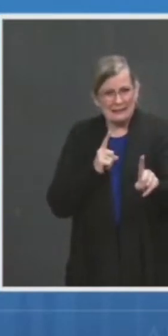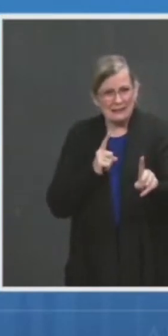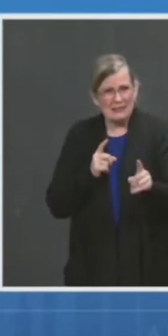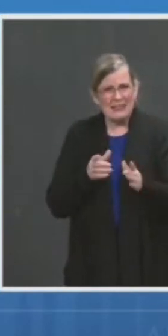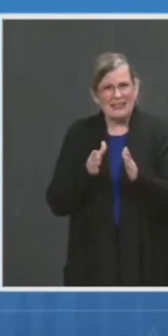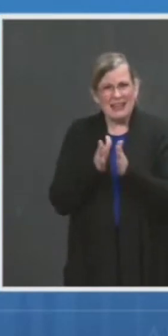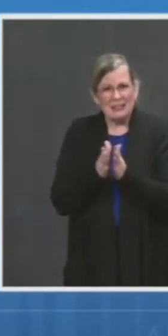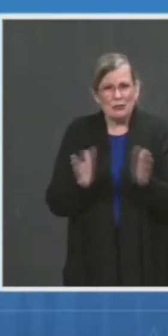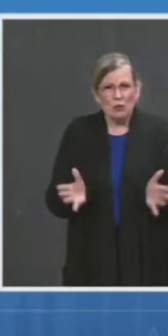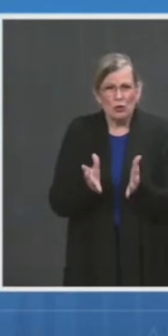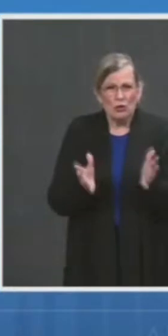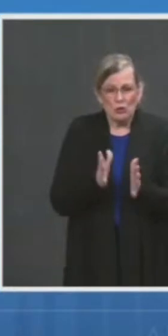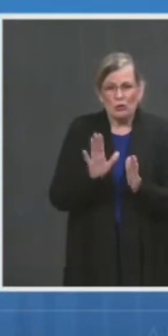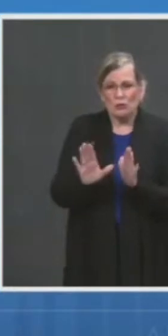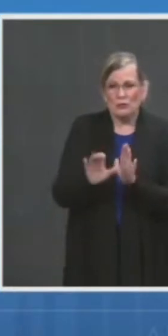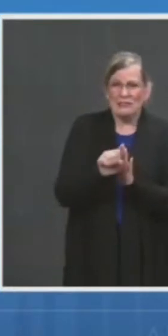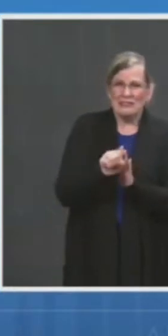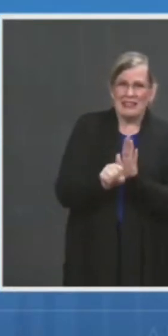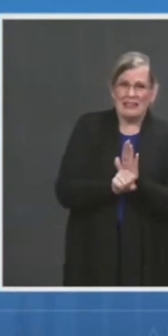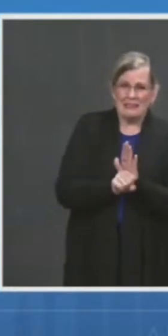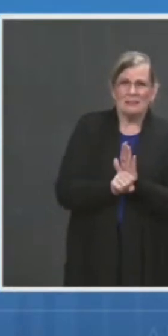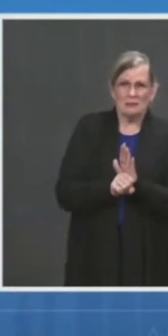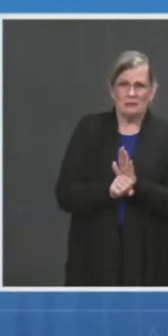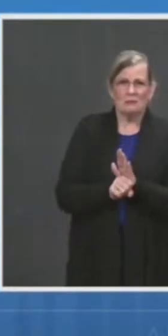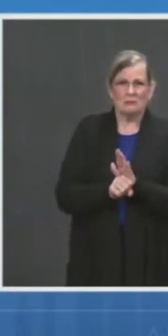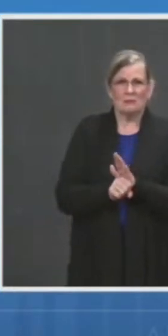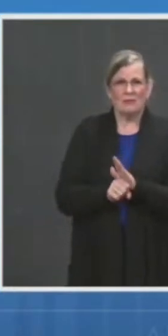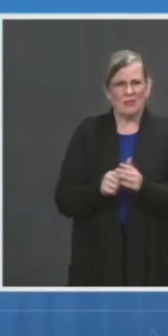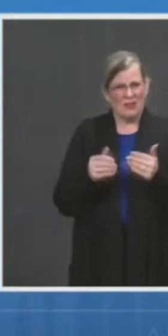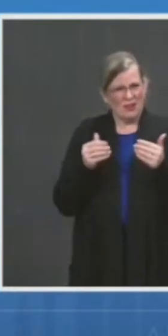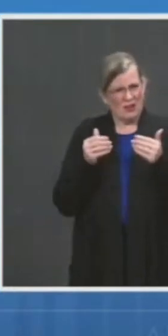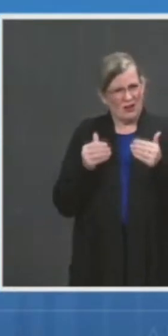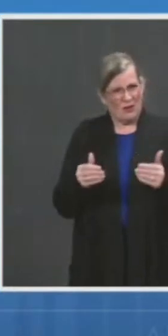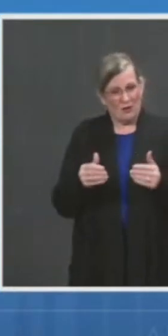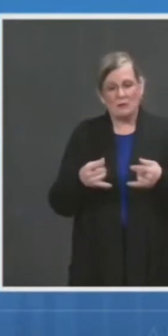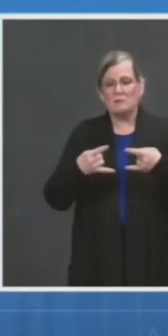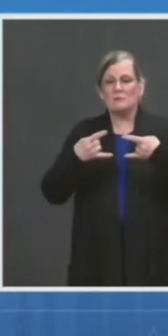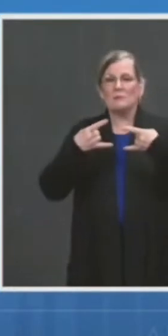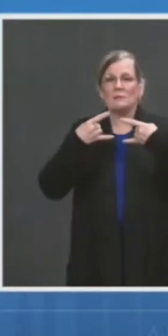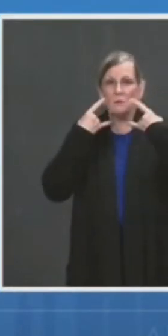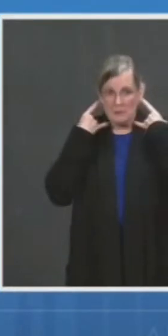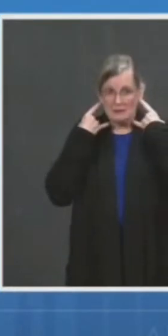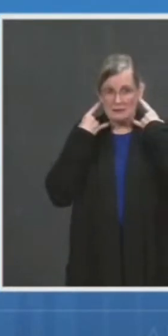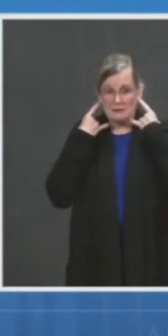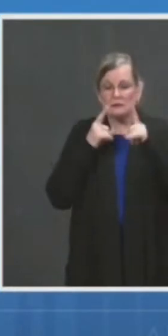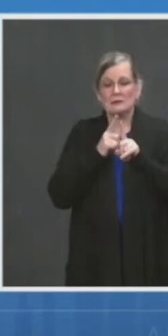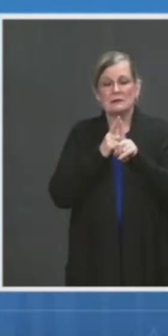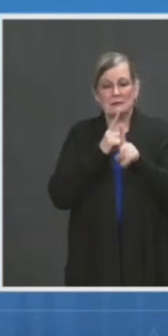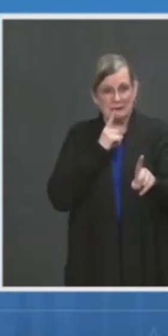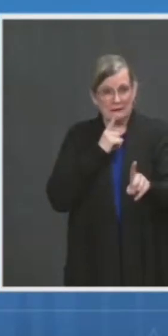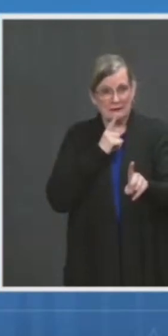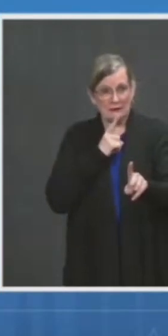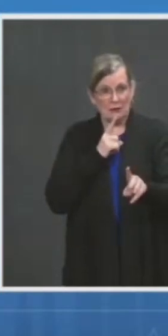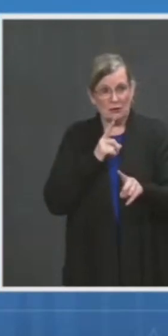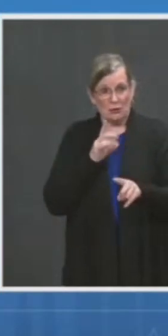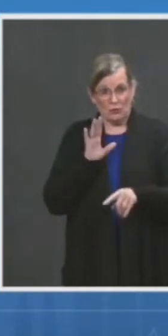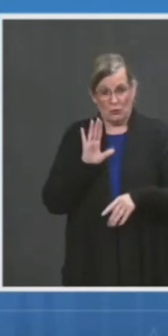socially distance, and get vaccinated when it's your turn. And with that, let me turn it over to Dr.